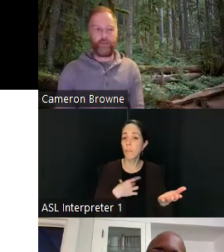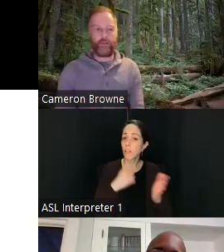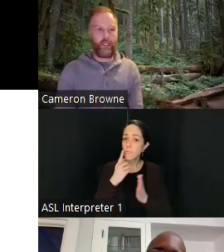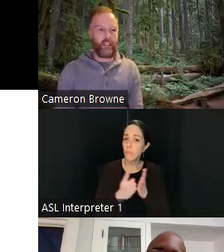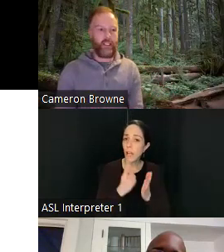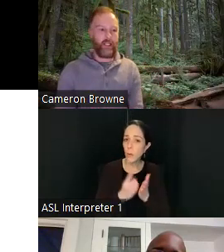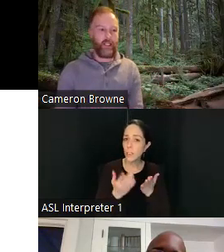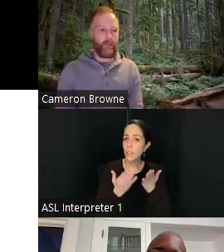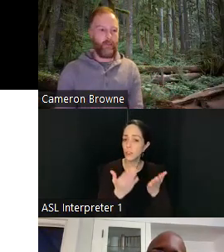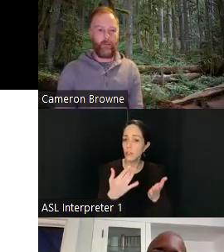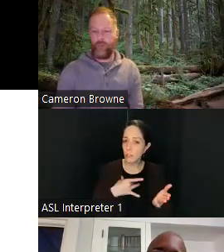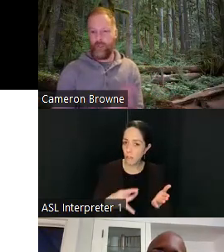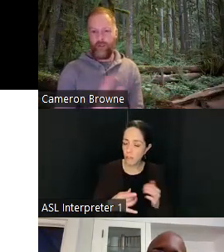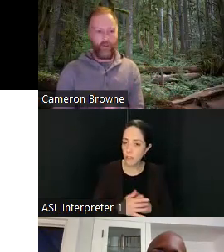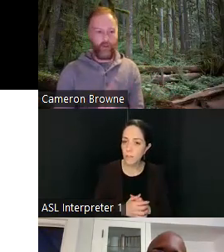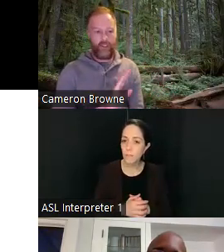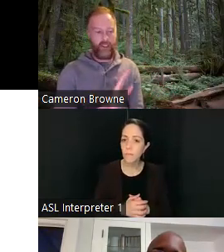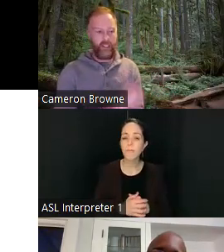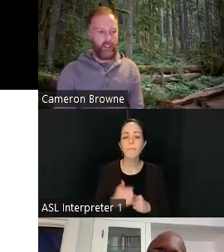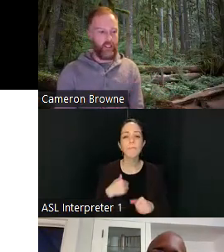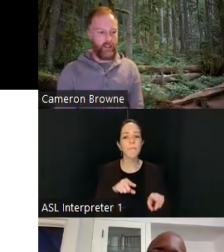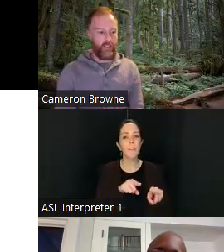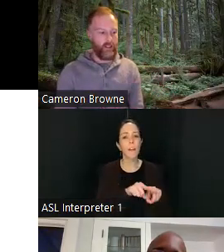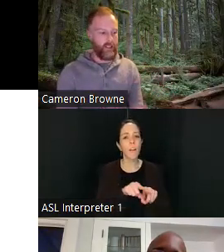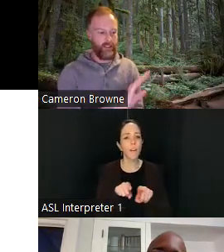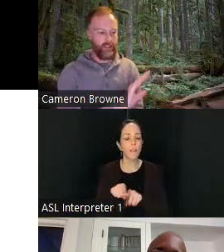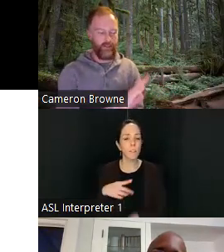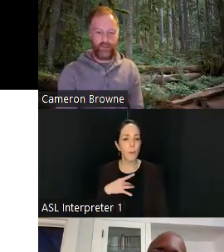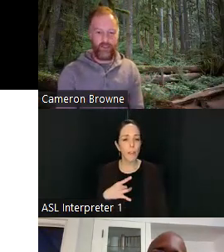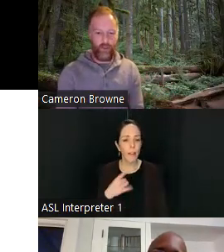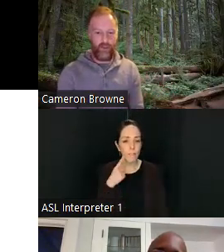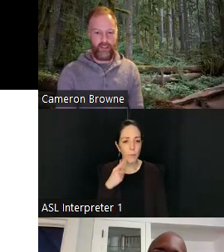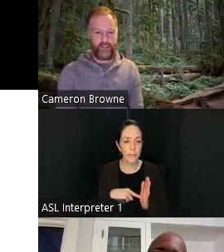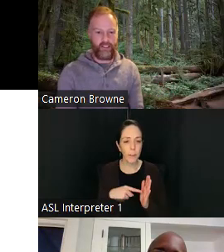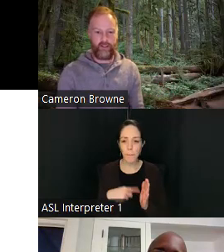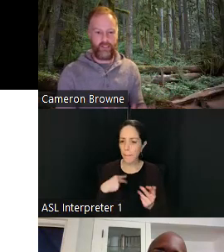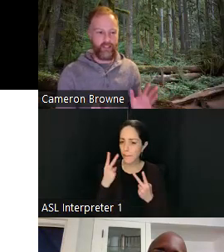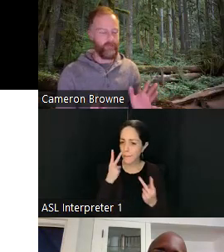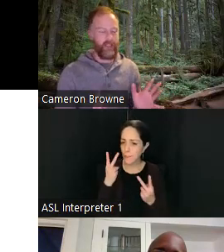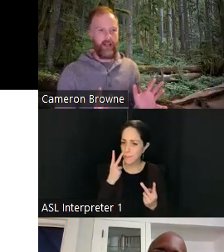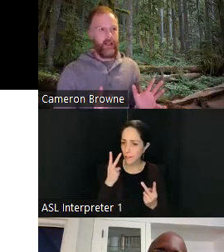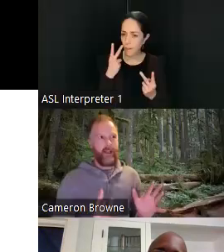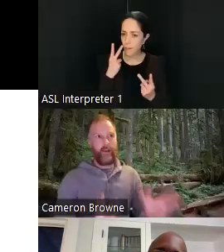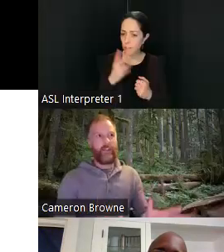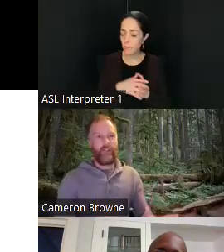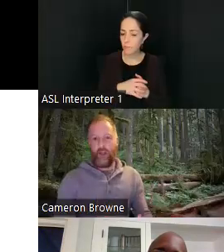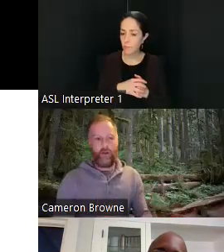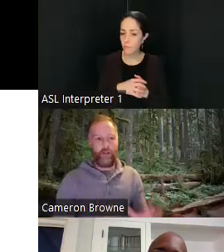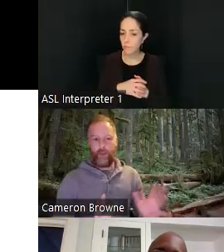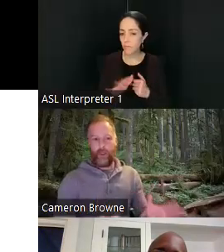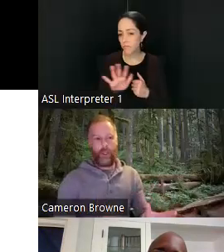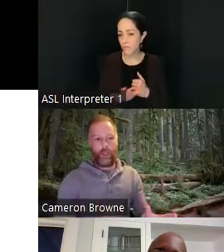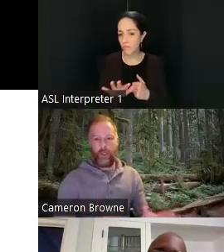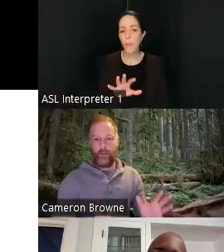I also like, there was I saw something somewhere that said there's like, I don't know,